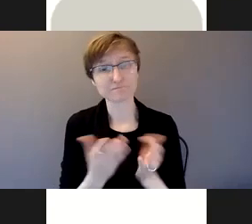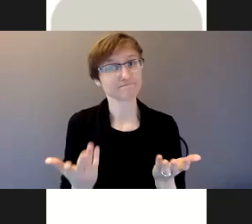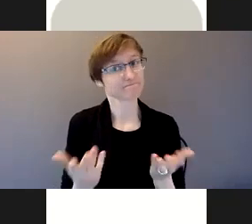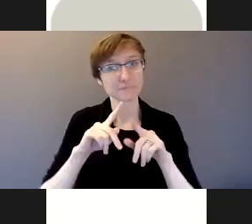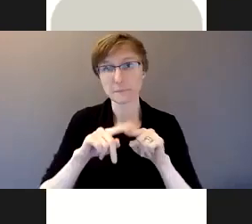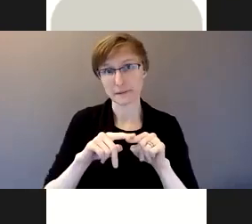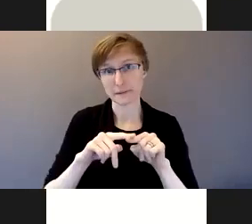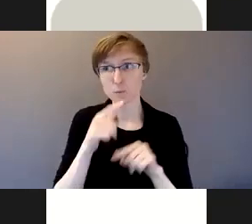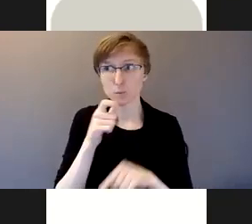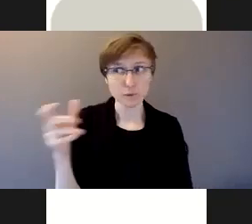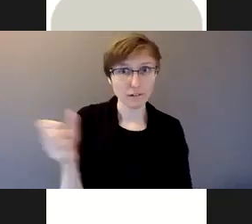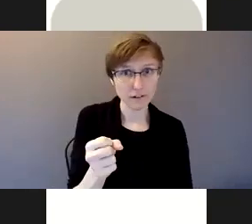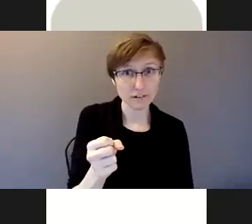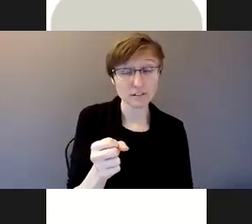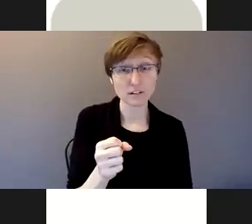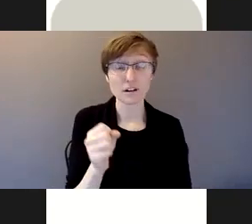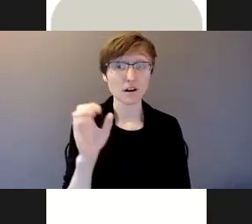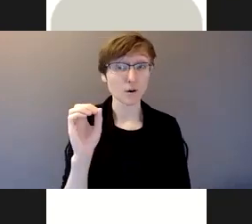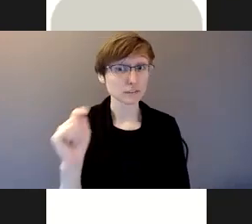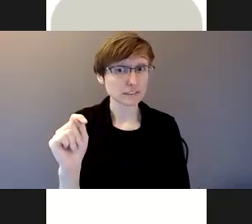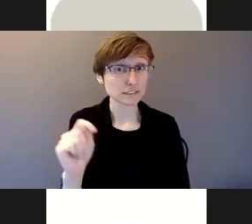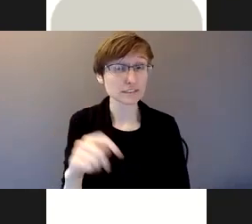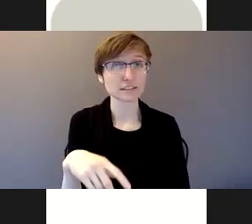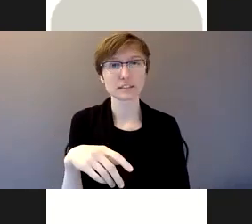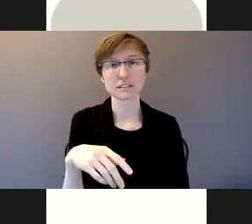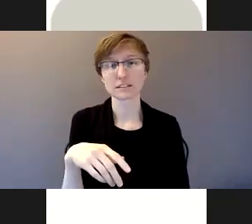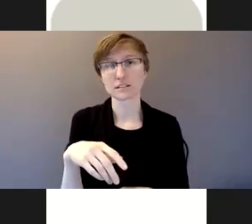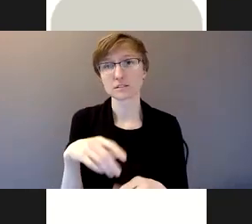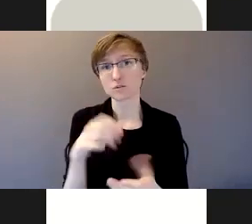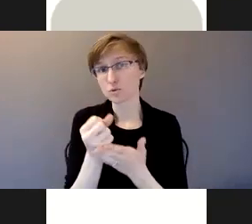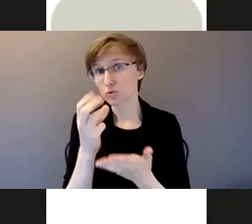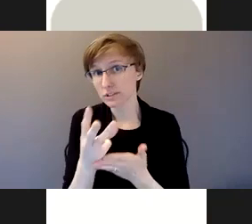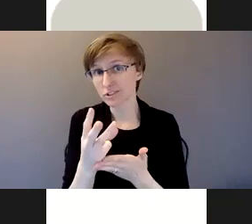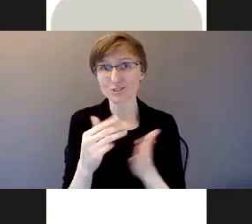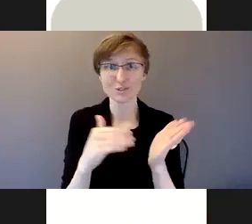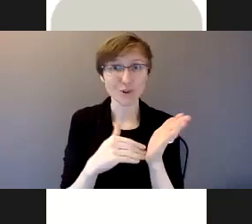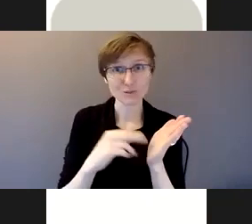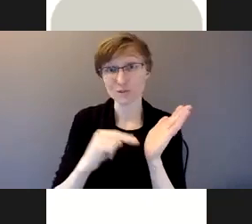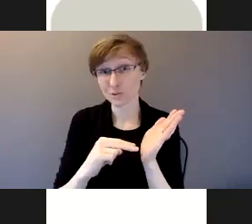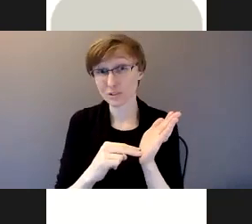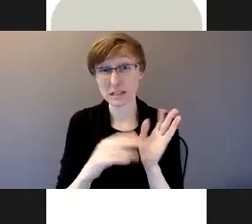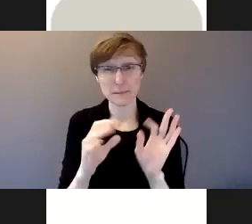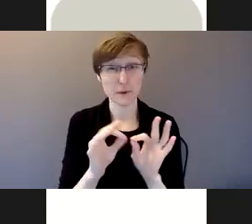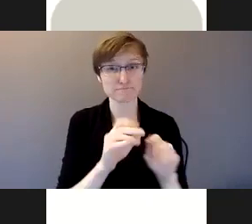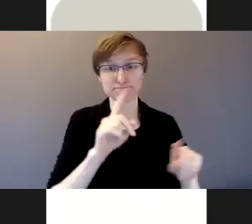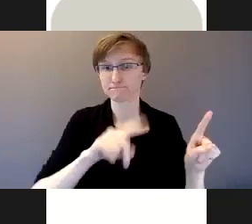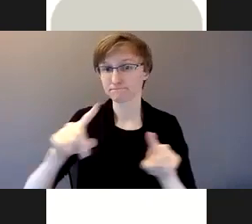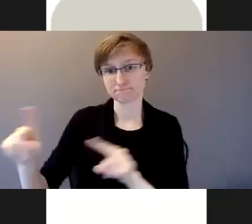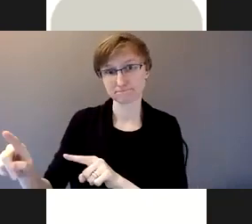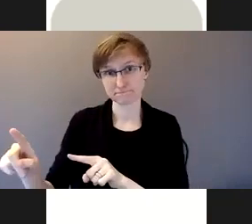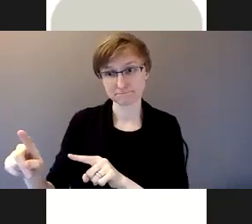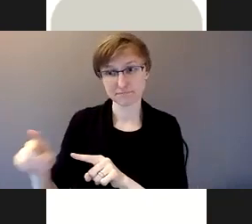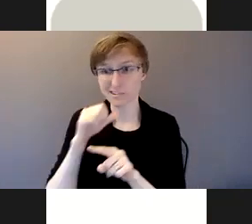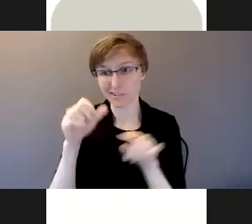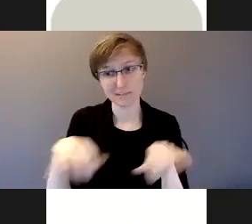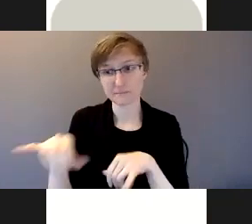hire. There are occupational therapists, social workers, doctors, nurses, who all have different rates of fees to